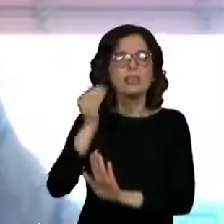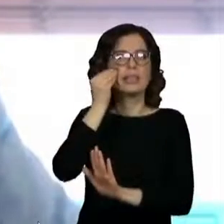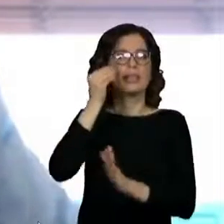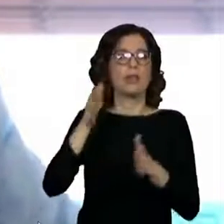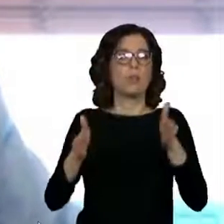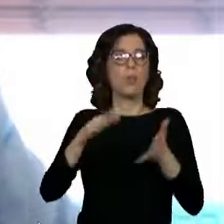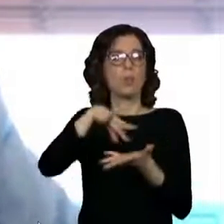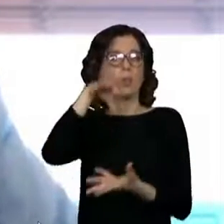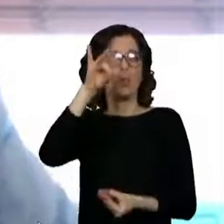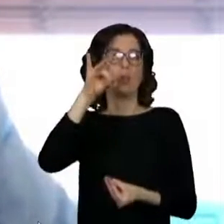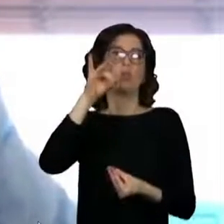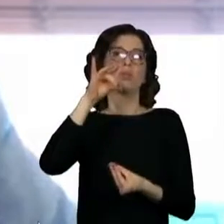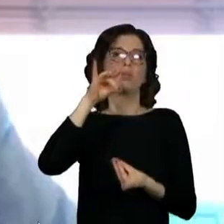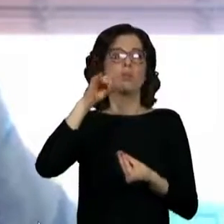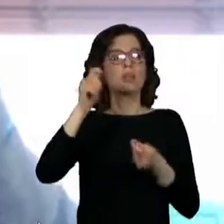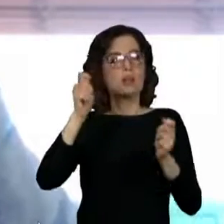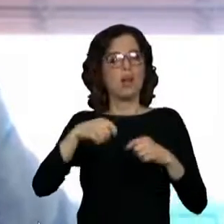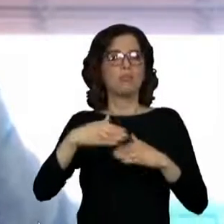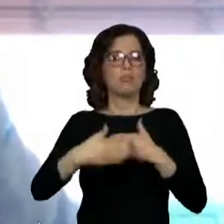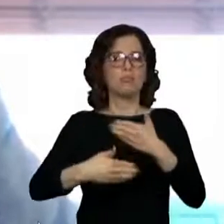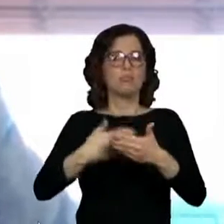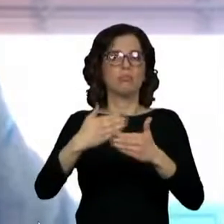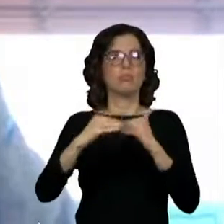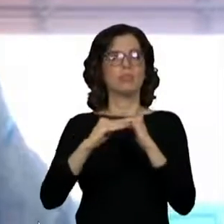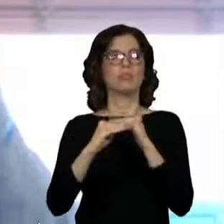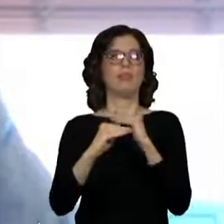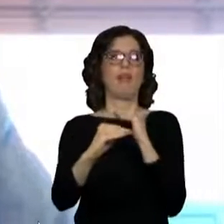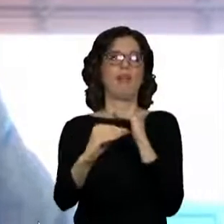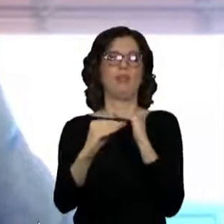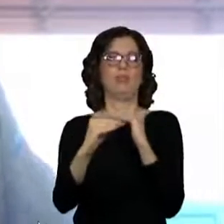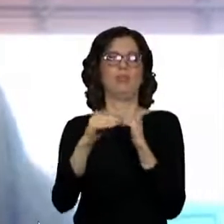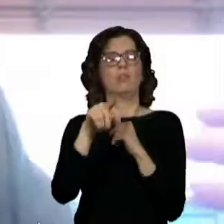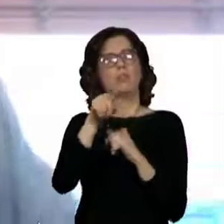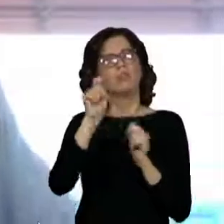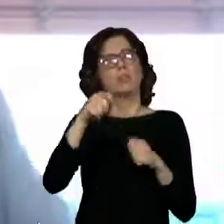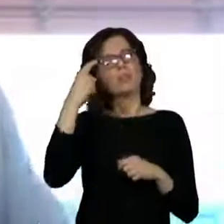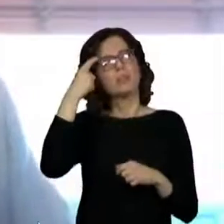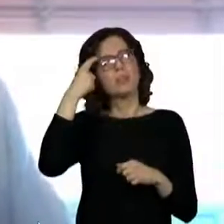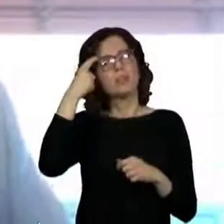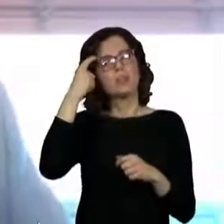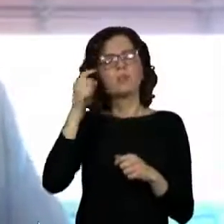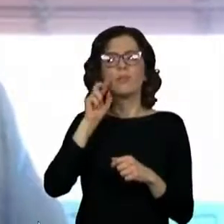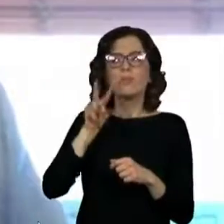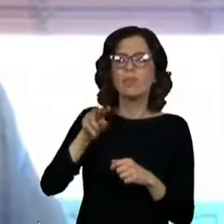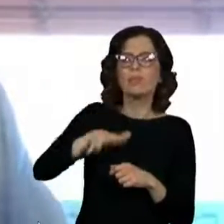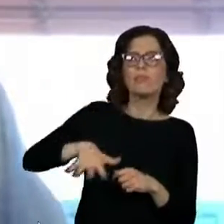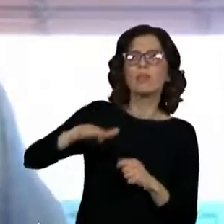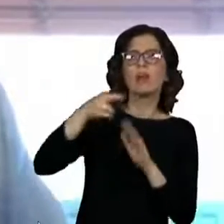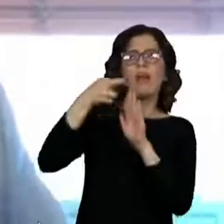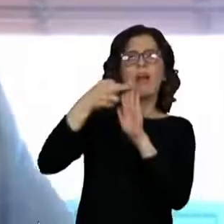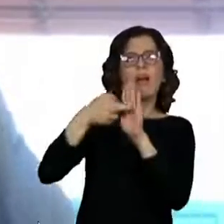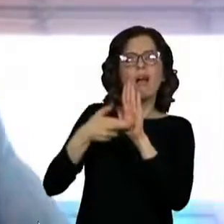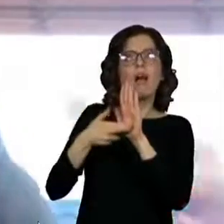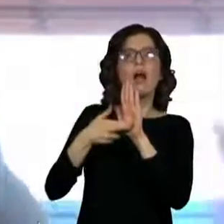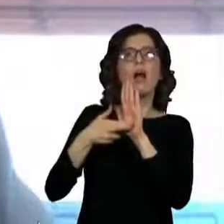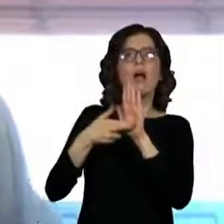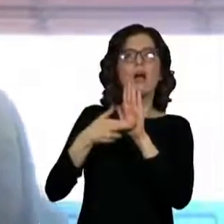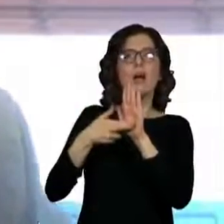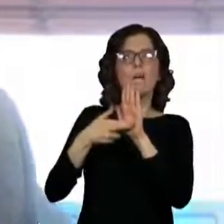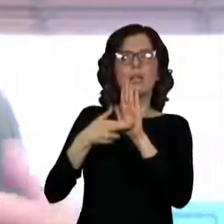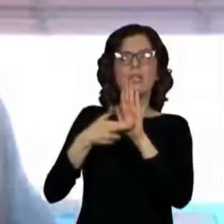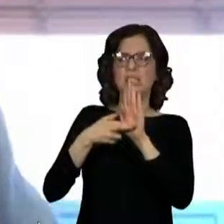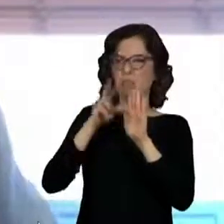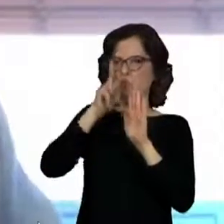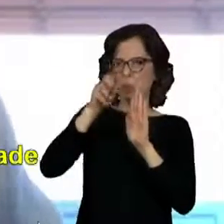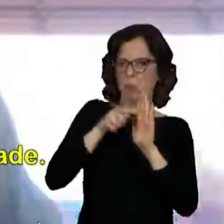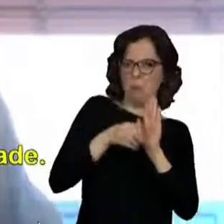highly functioning democracy, in a very stable democracy, you could have a set of unwritten rules that keep things from getting